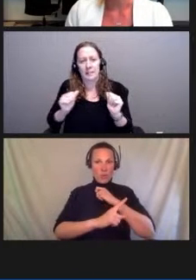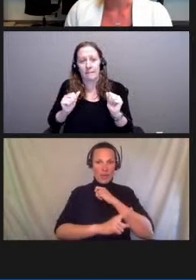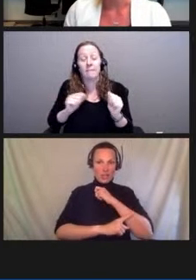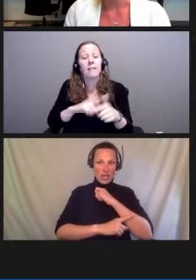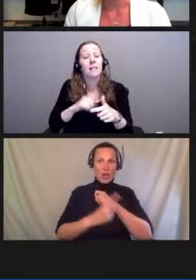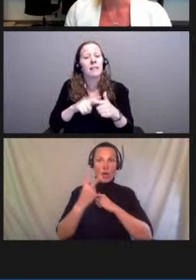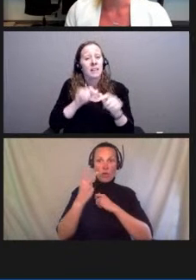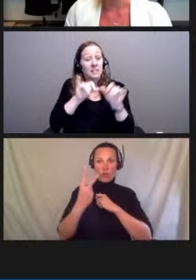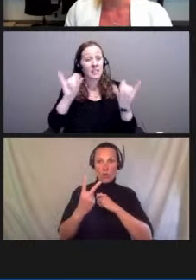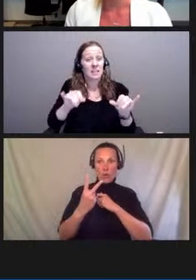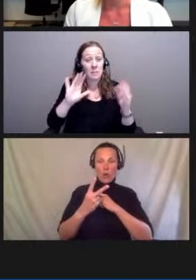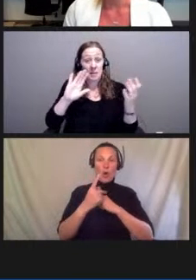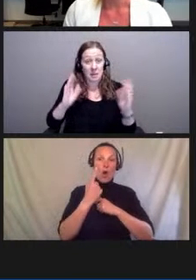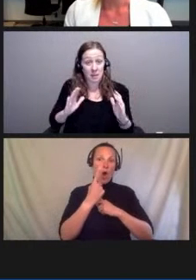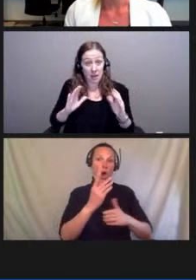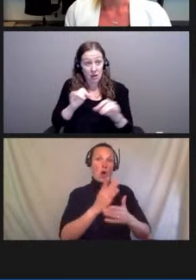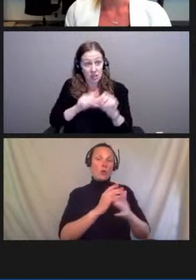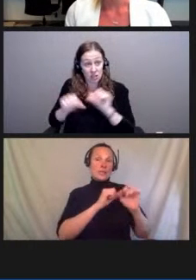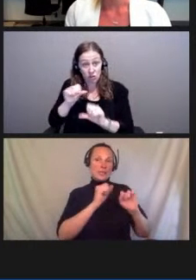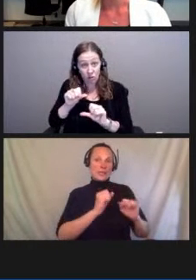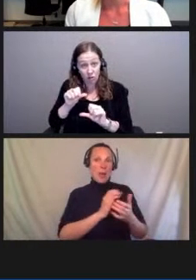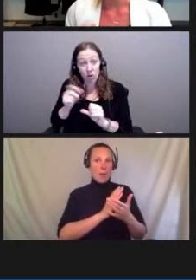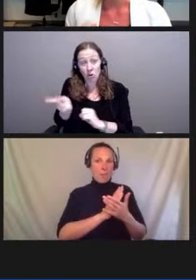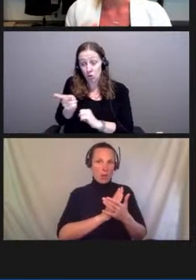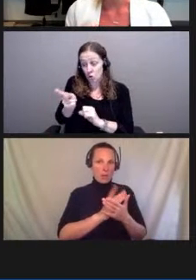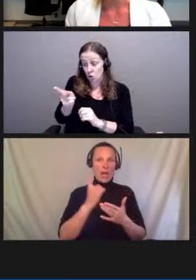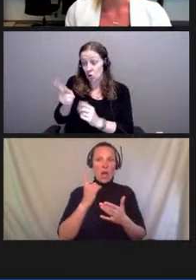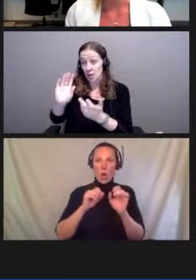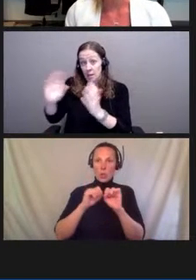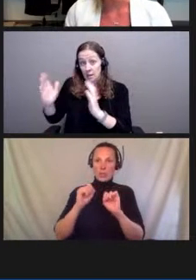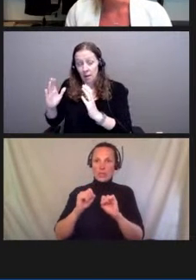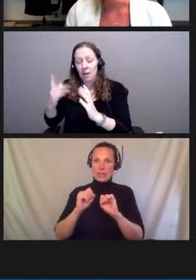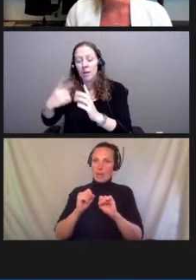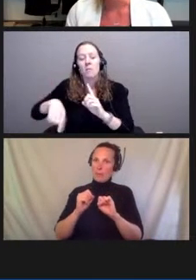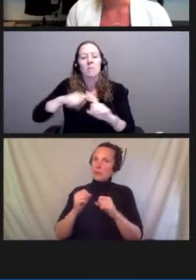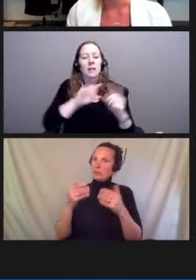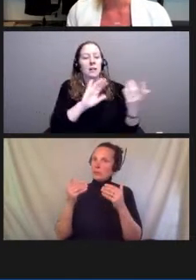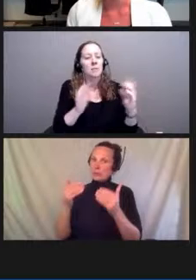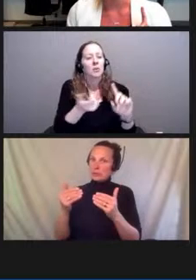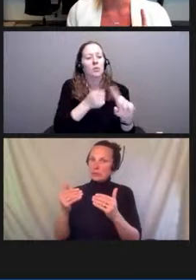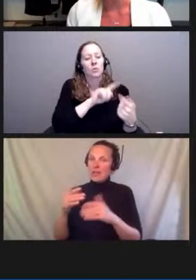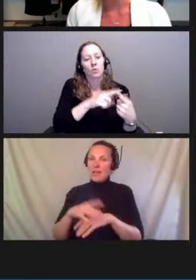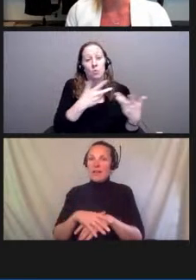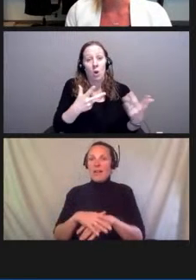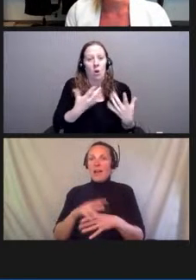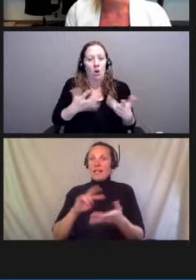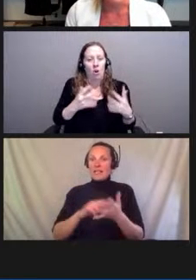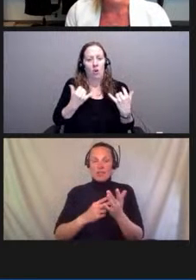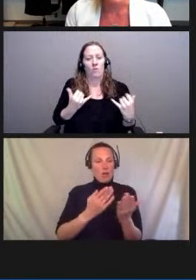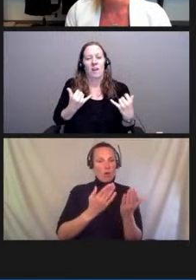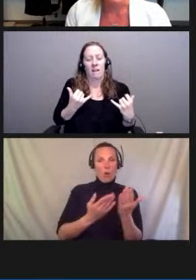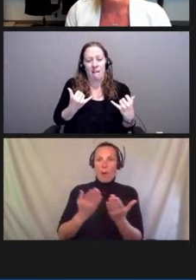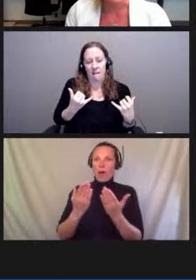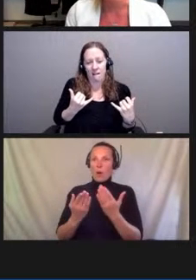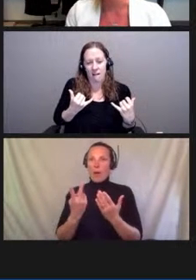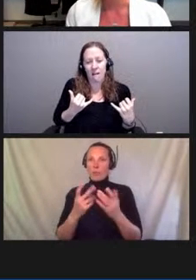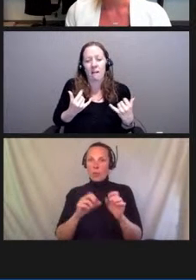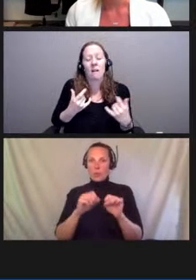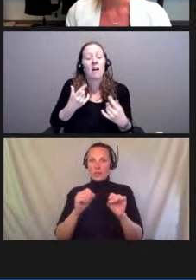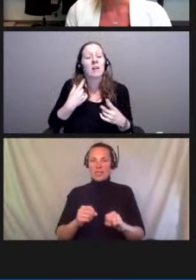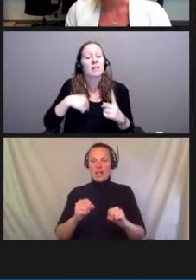other and to the status quo, and particularly with respect to waste diversion potential, GHG emission reduction